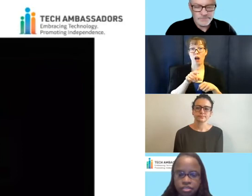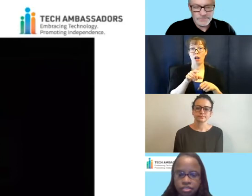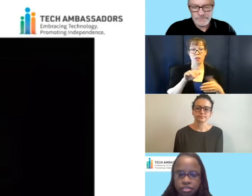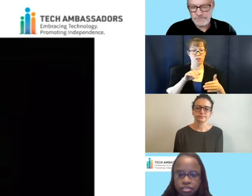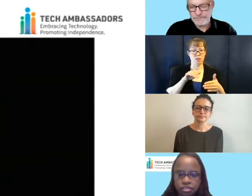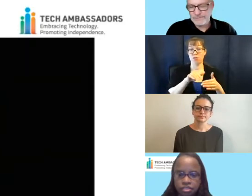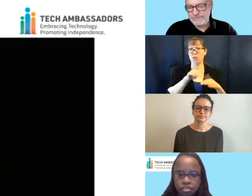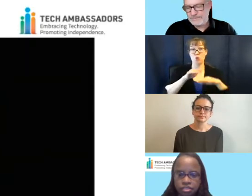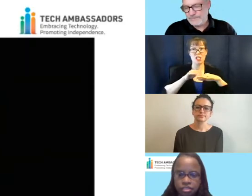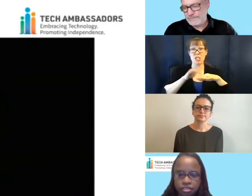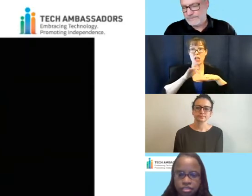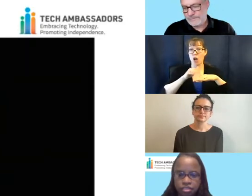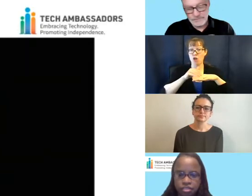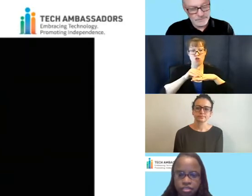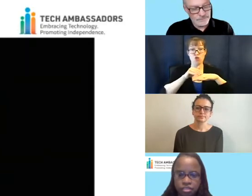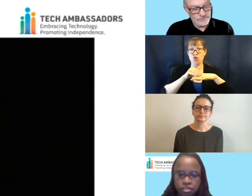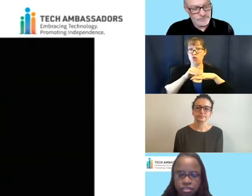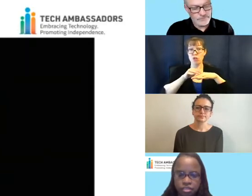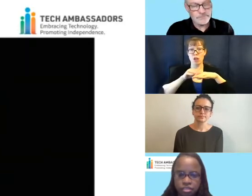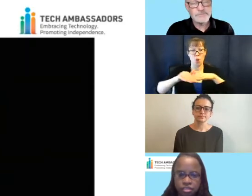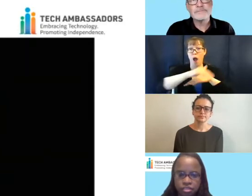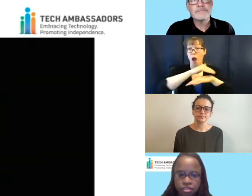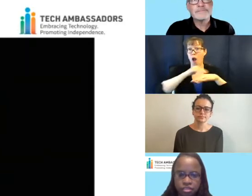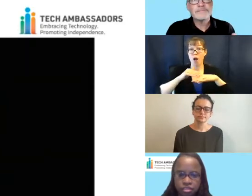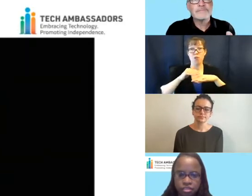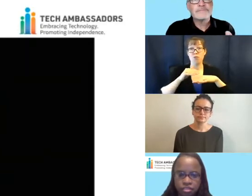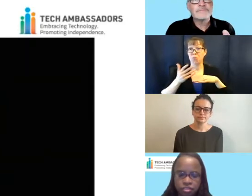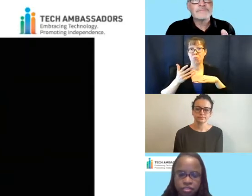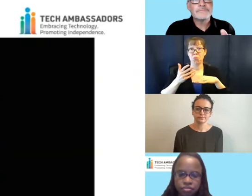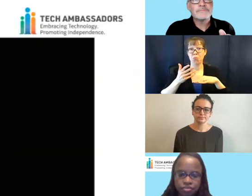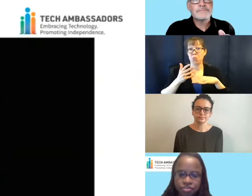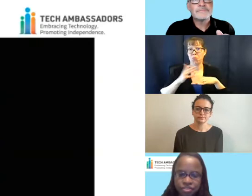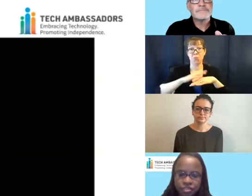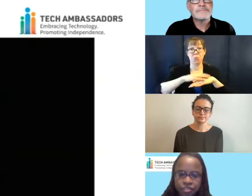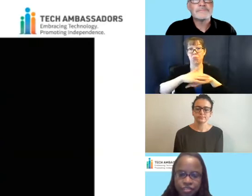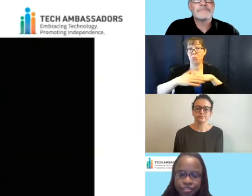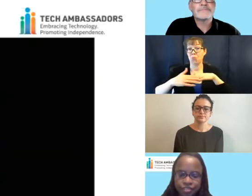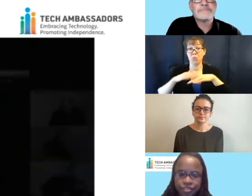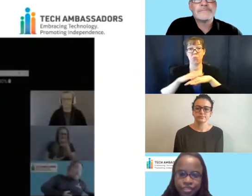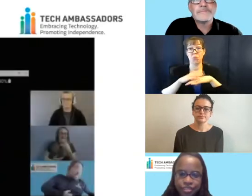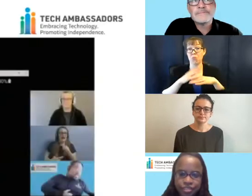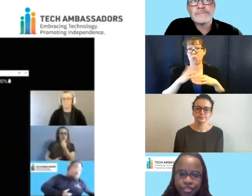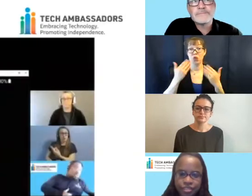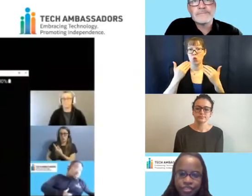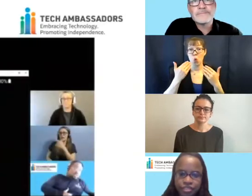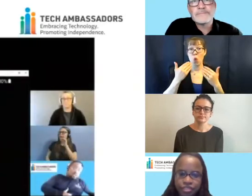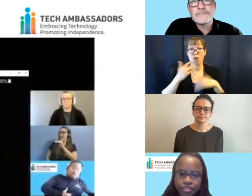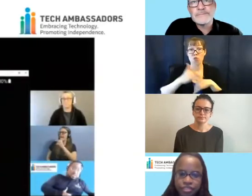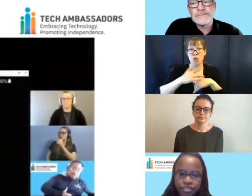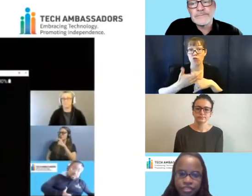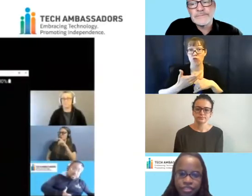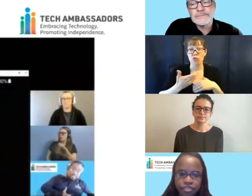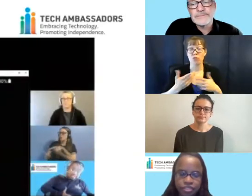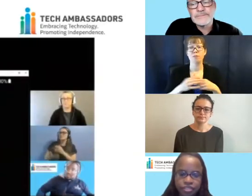anywhere around it and it will be cool to the touch. Hey, Google, show